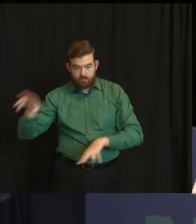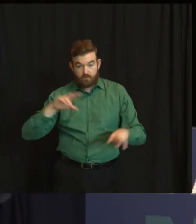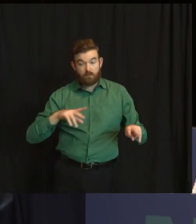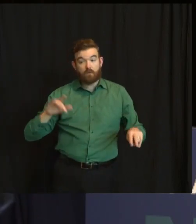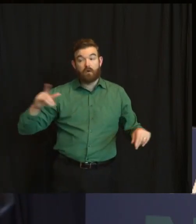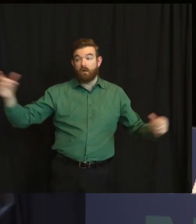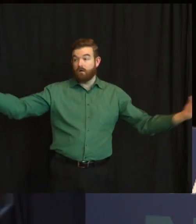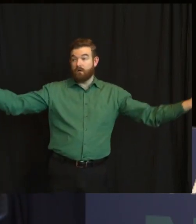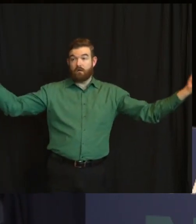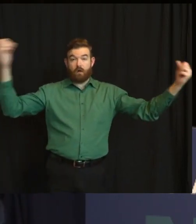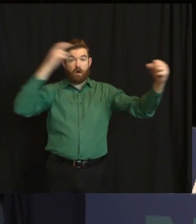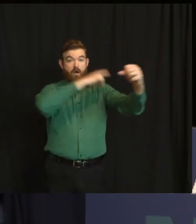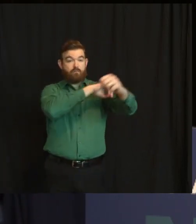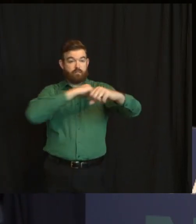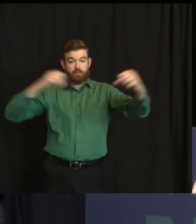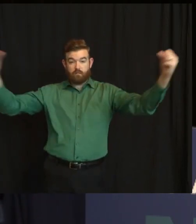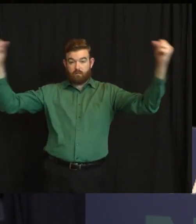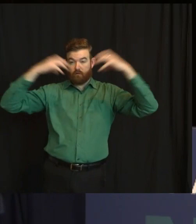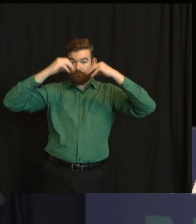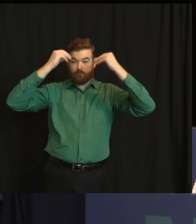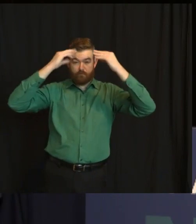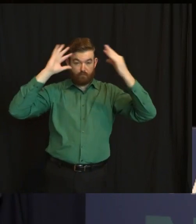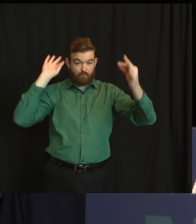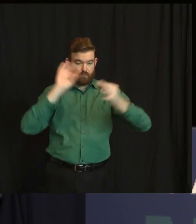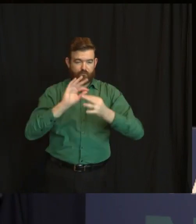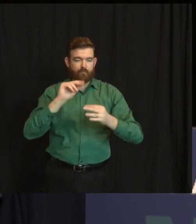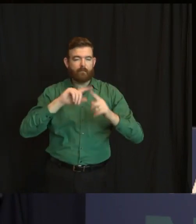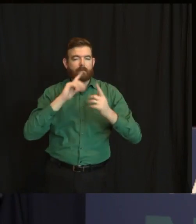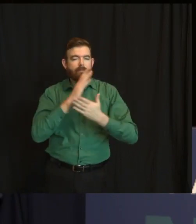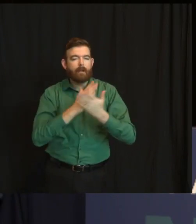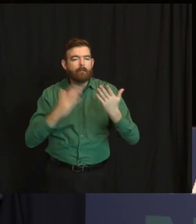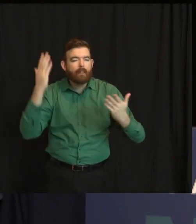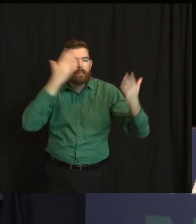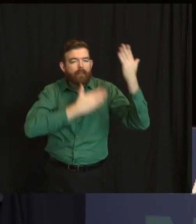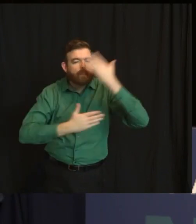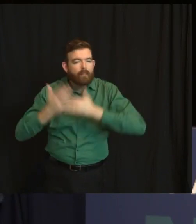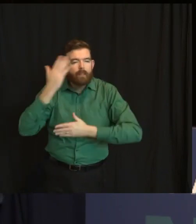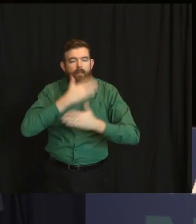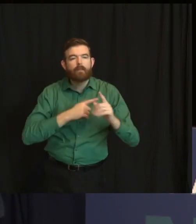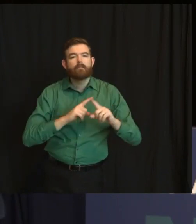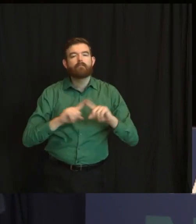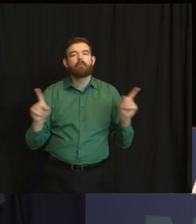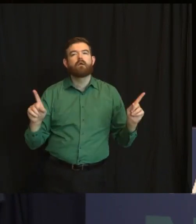and it misses some people, but it gives you a very good idea. And actually, this is